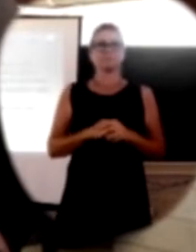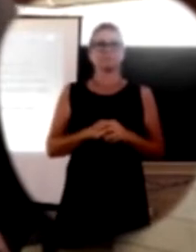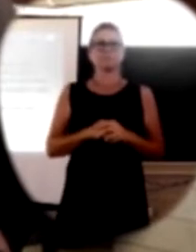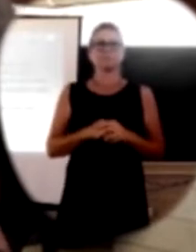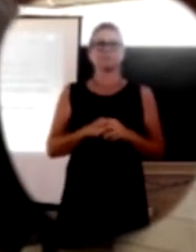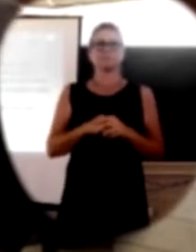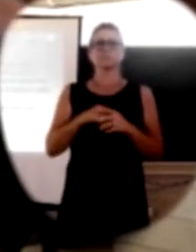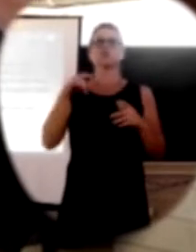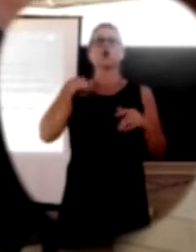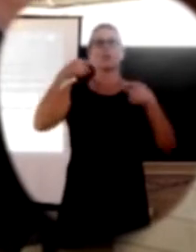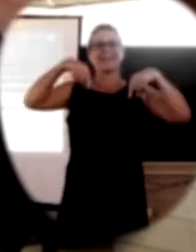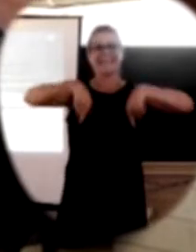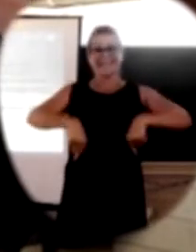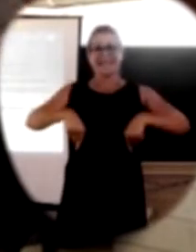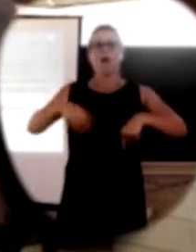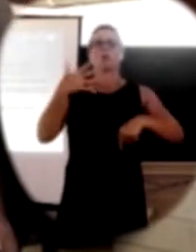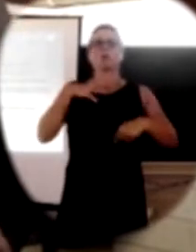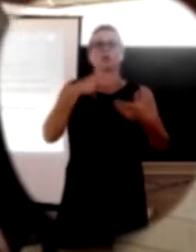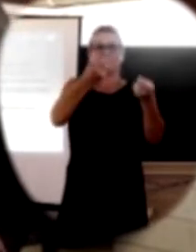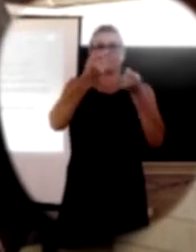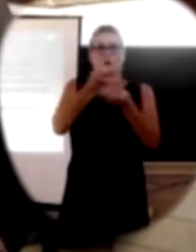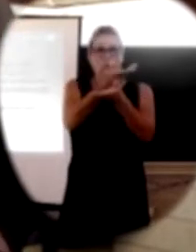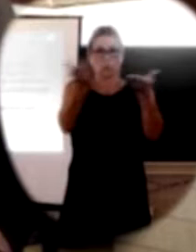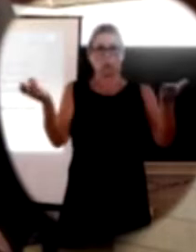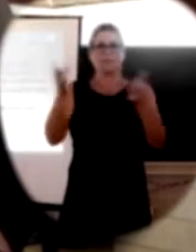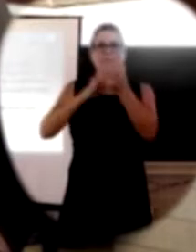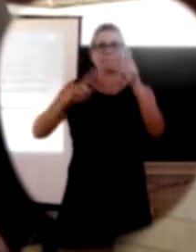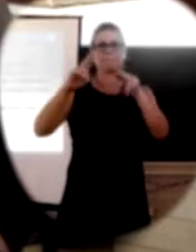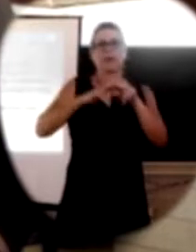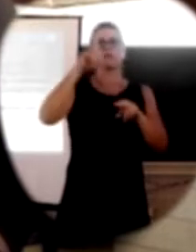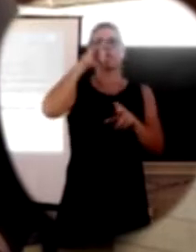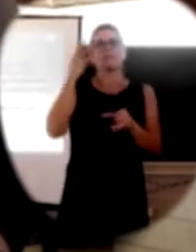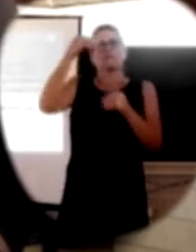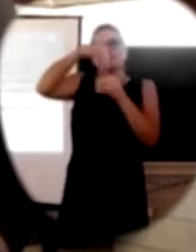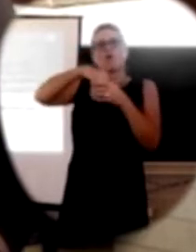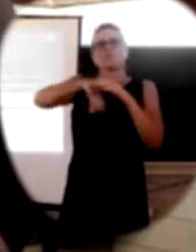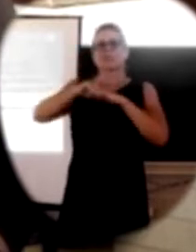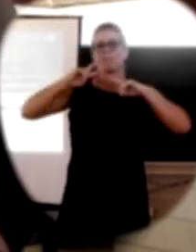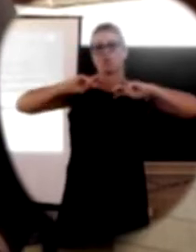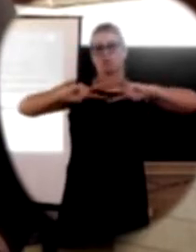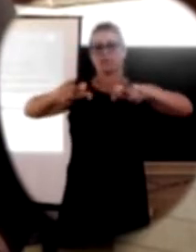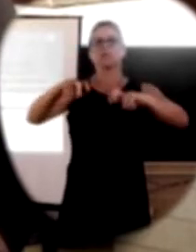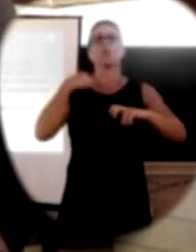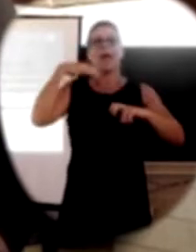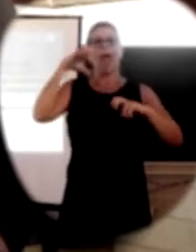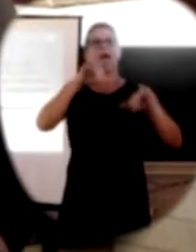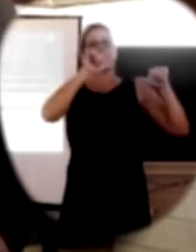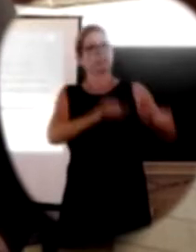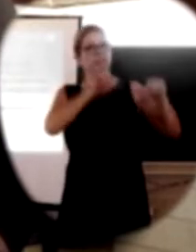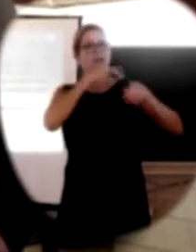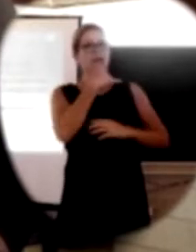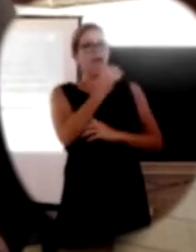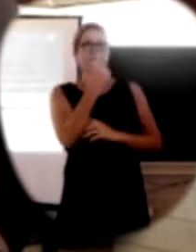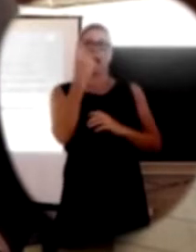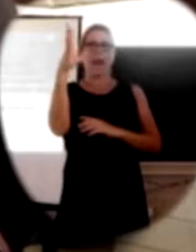I'm here to invite you as parents to participate in some research that we got NPICS approval for a week